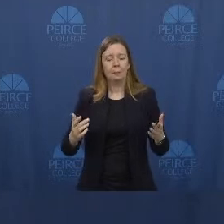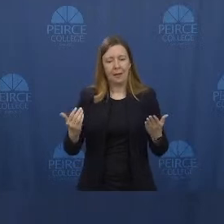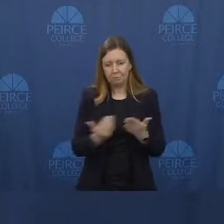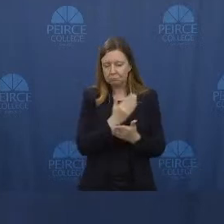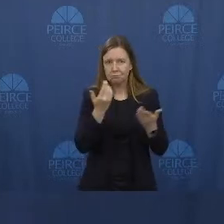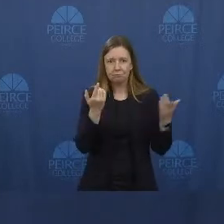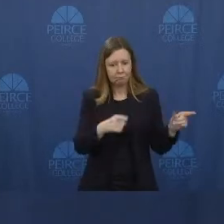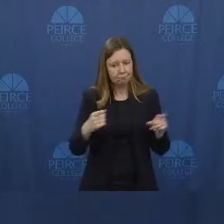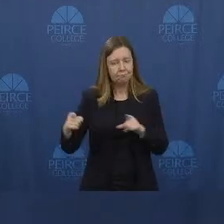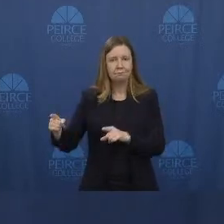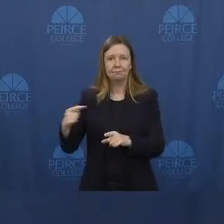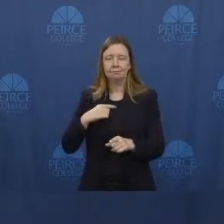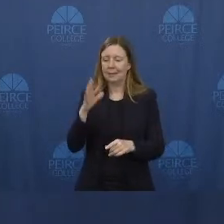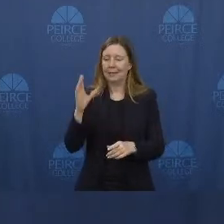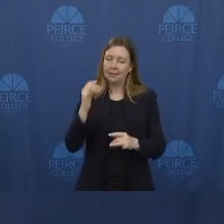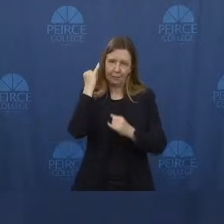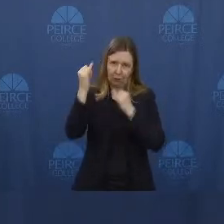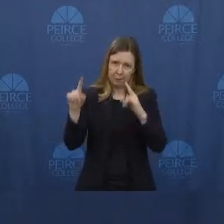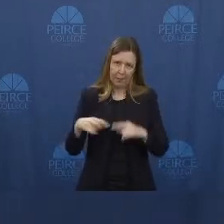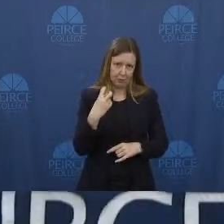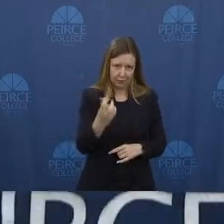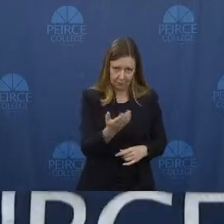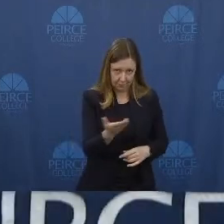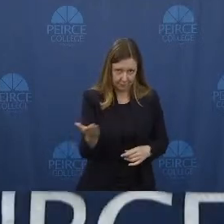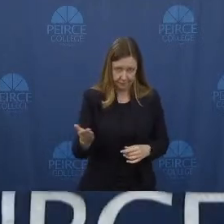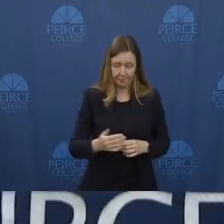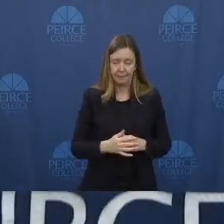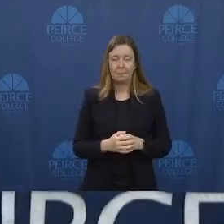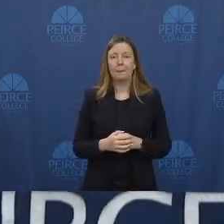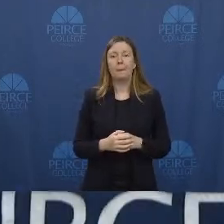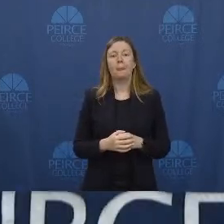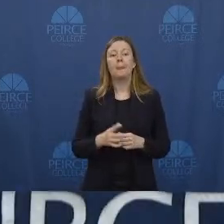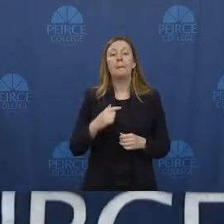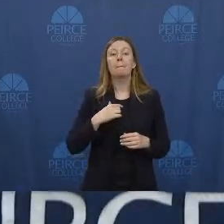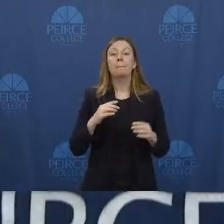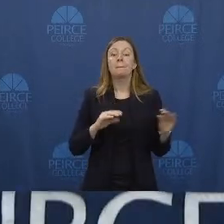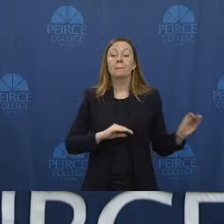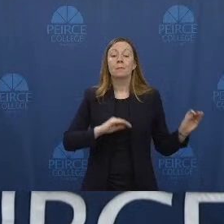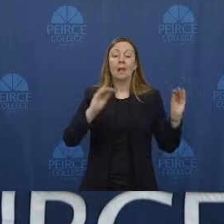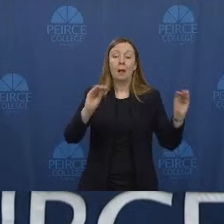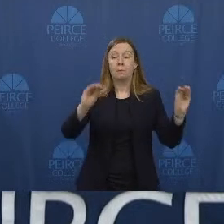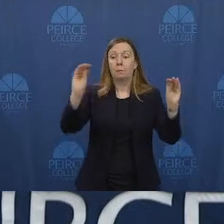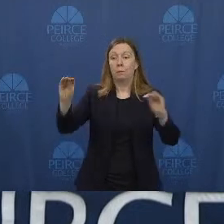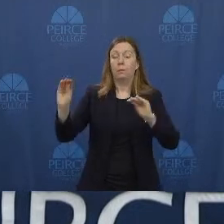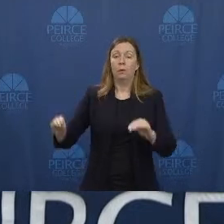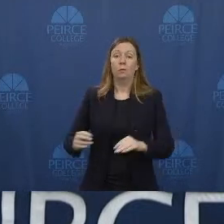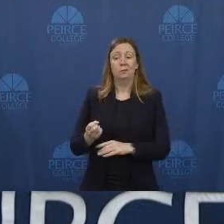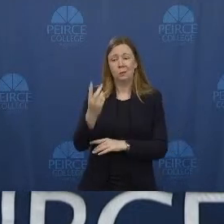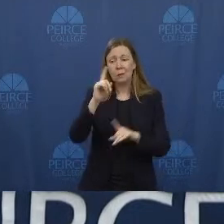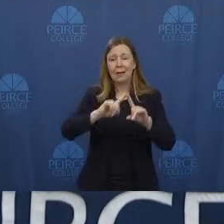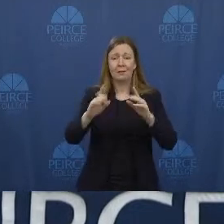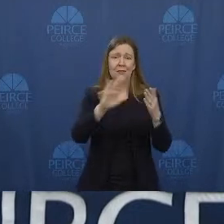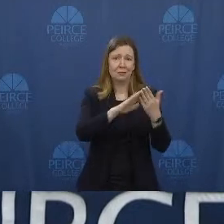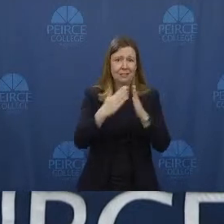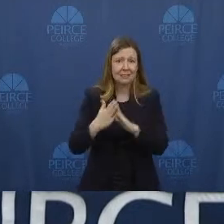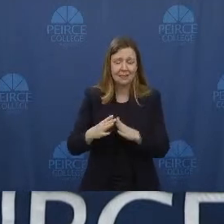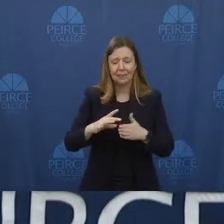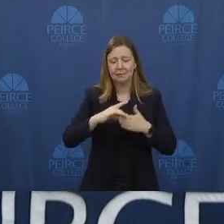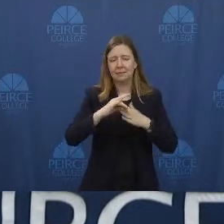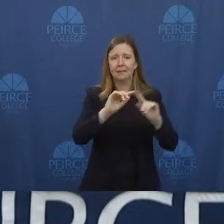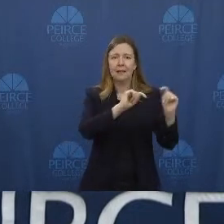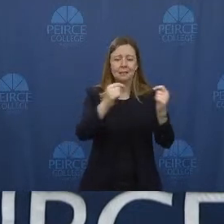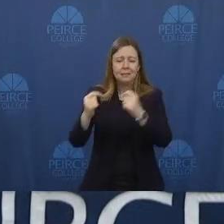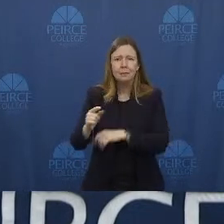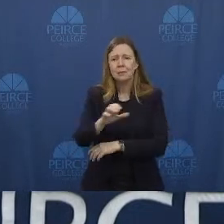have never imagined when I was sitting where you are now. I moved to over a dozen cities, led teams of